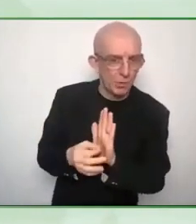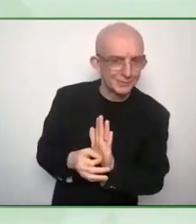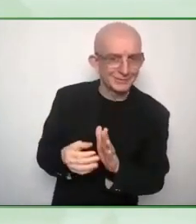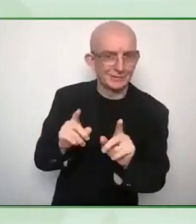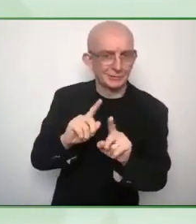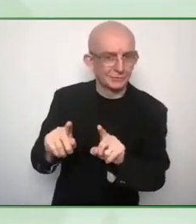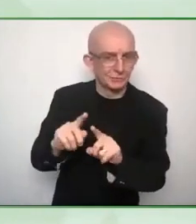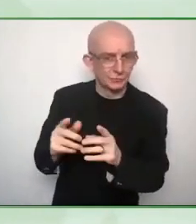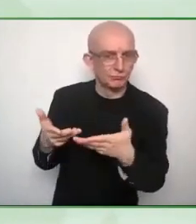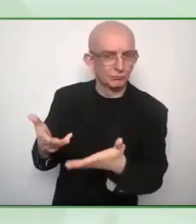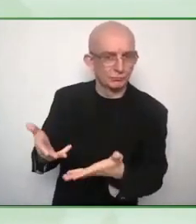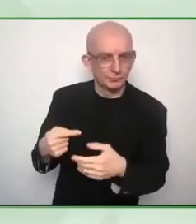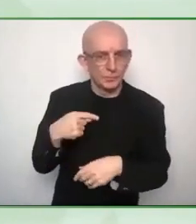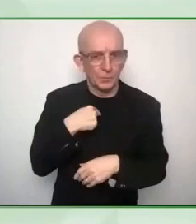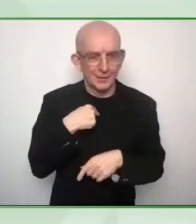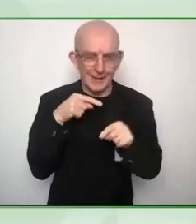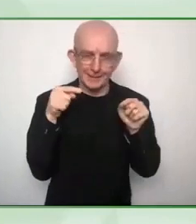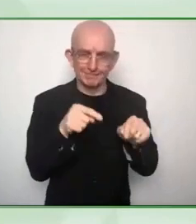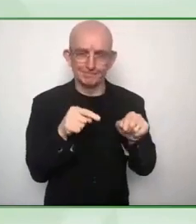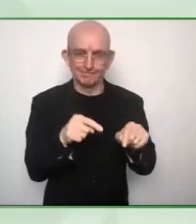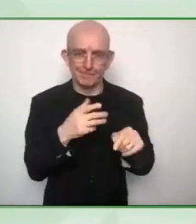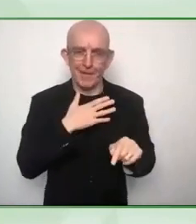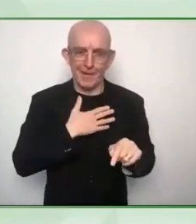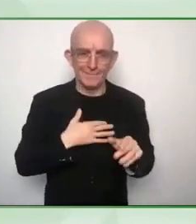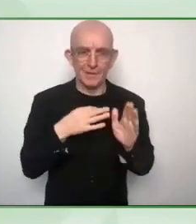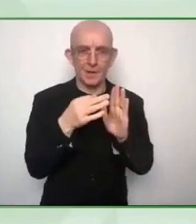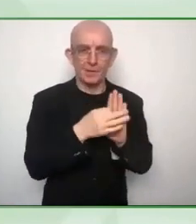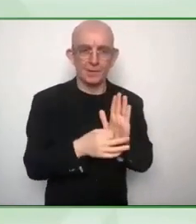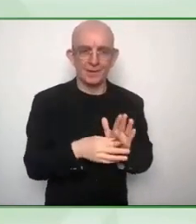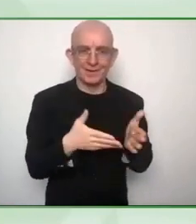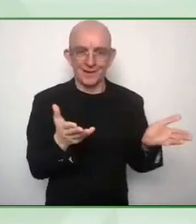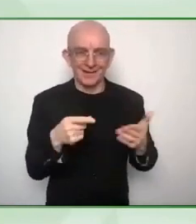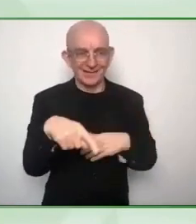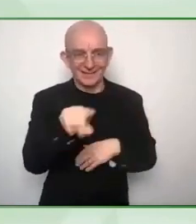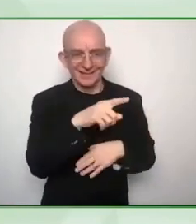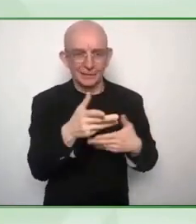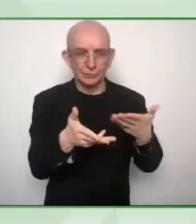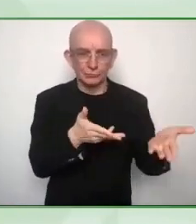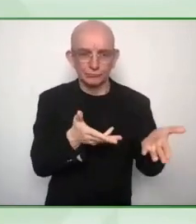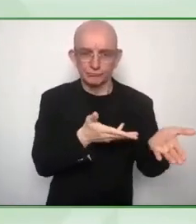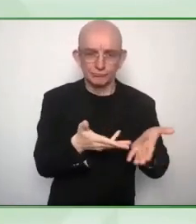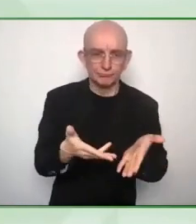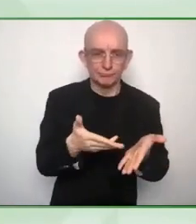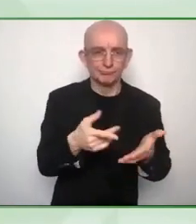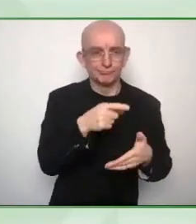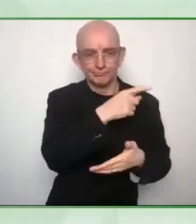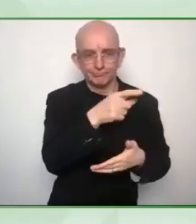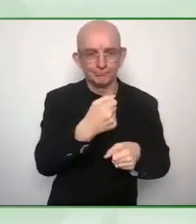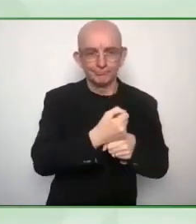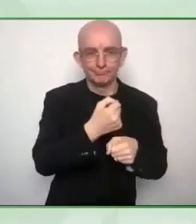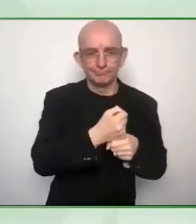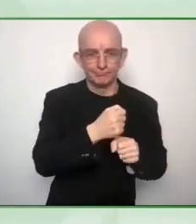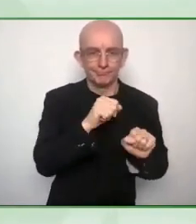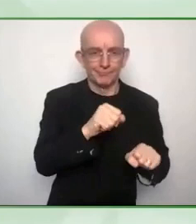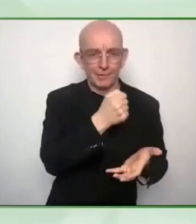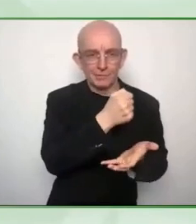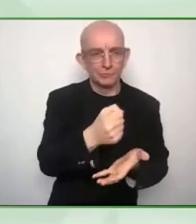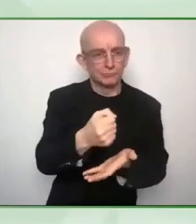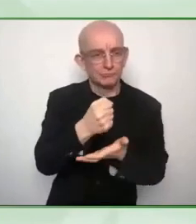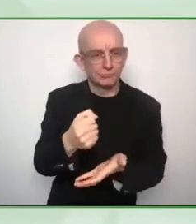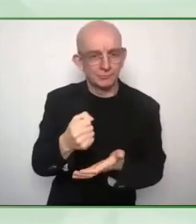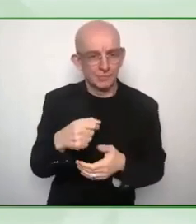And at this point, the Human Rights Council, that is one of the mechanisms of the UN,